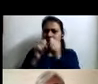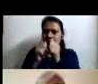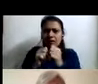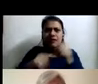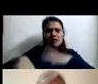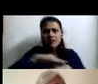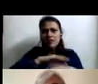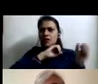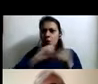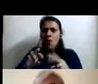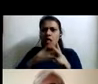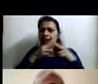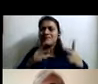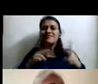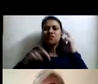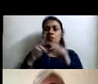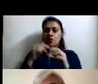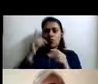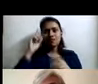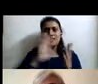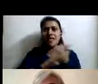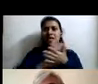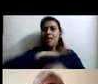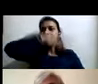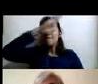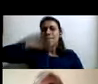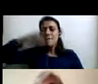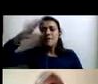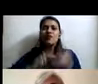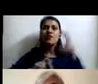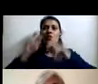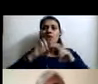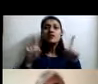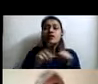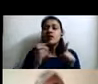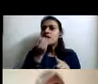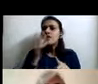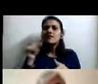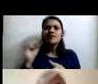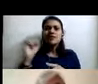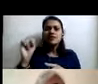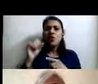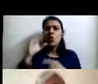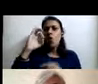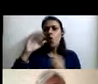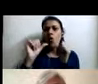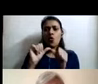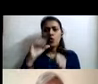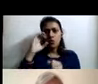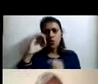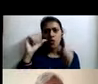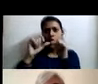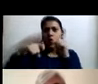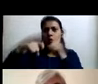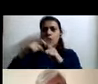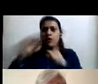Again, those of you who have traveled in the Himalayas know that oak trees are often lopped a lot, but here we started seeing lopping of rhododendron